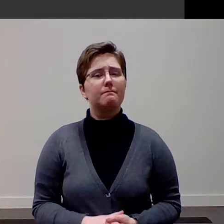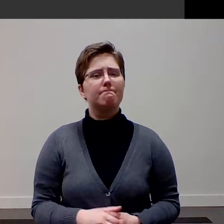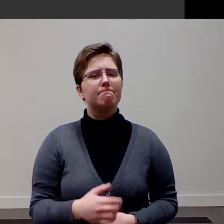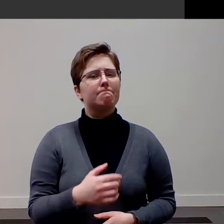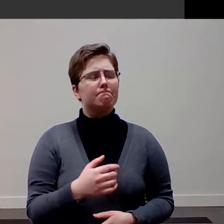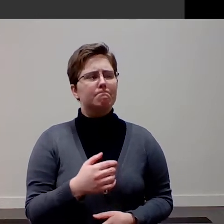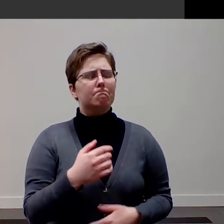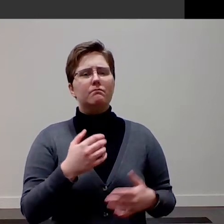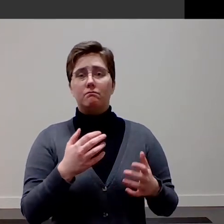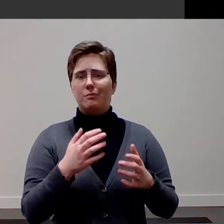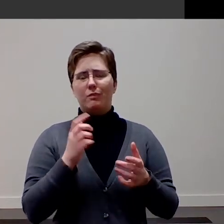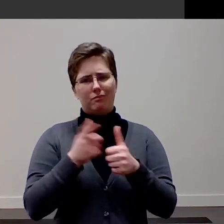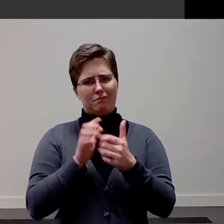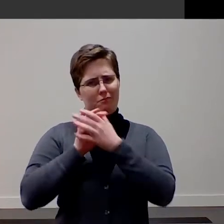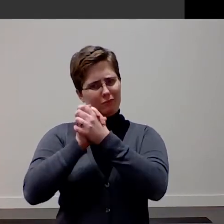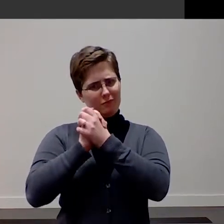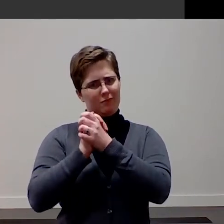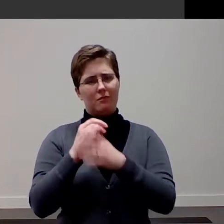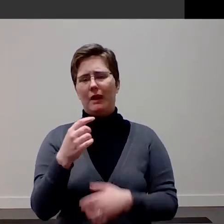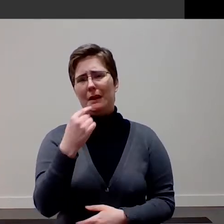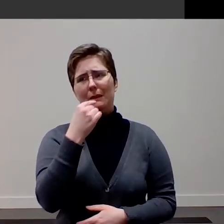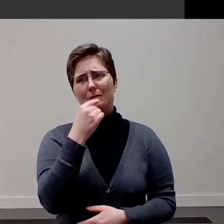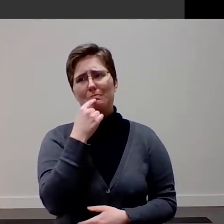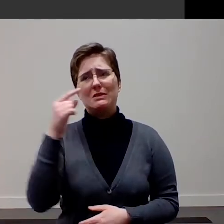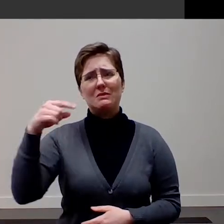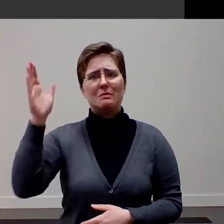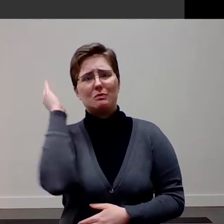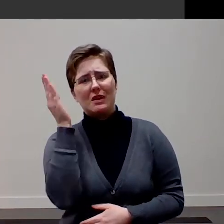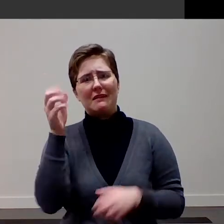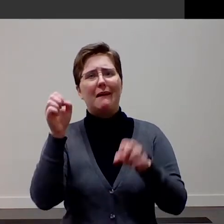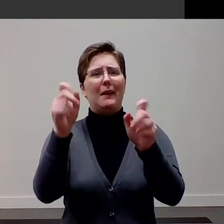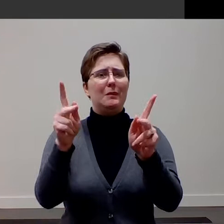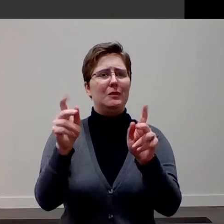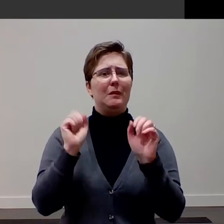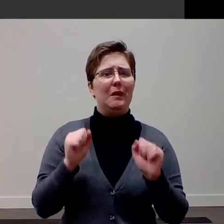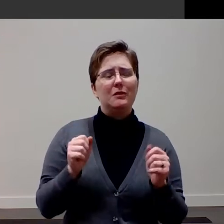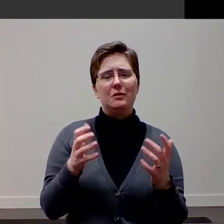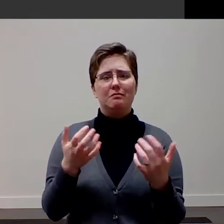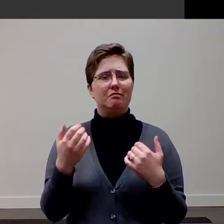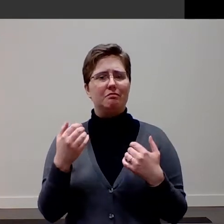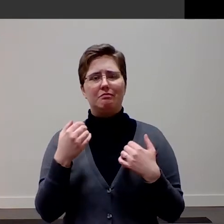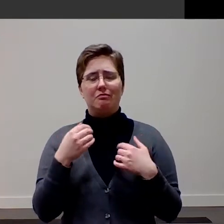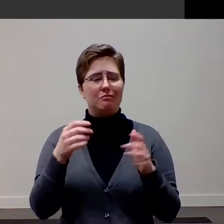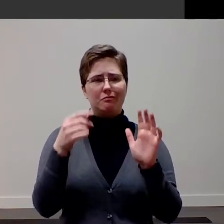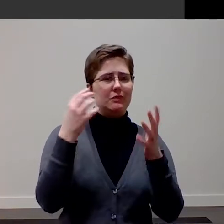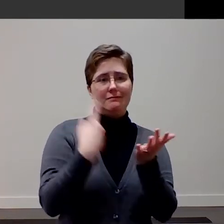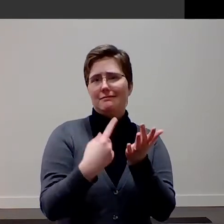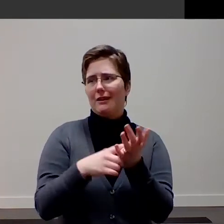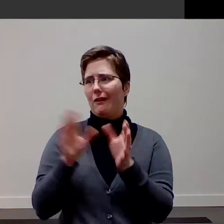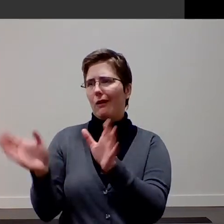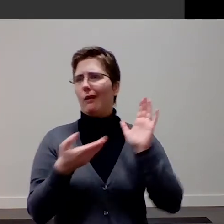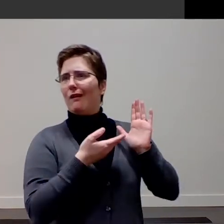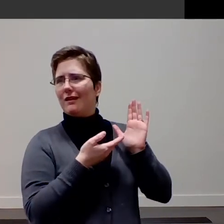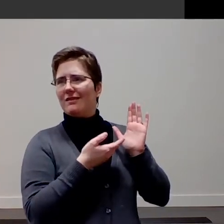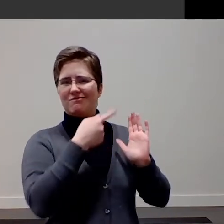I want to add my congratulations. I do miss those presentations and those opportunities to have the high points brought to our attention